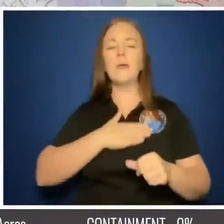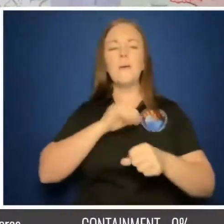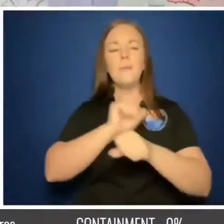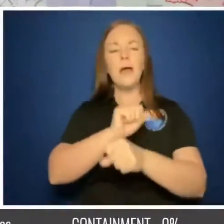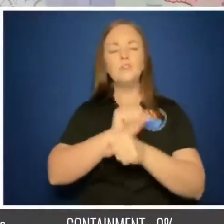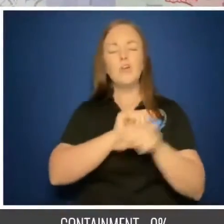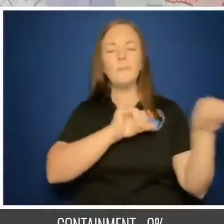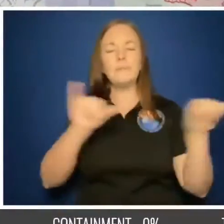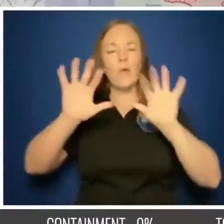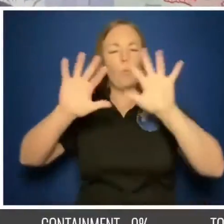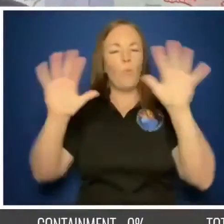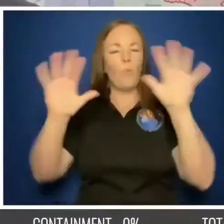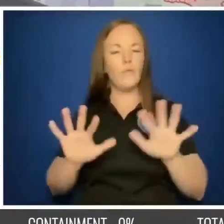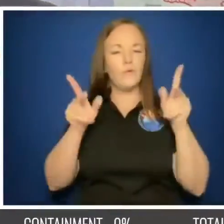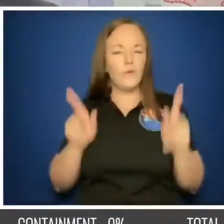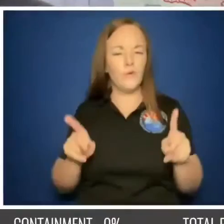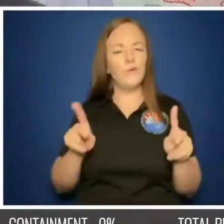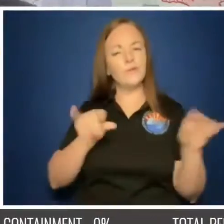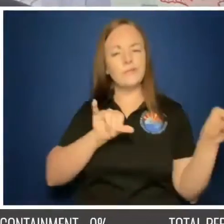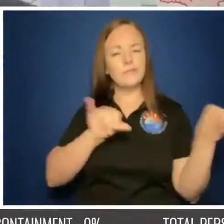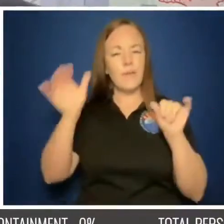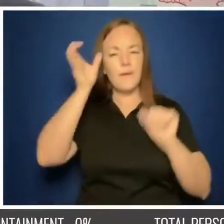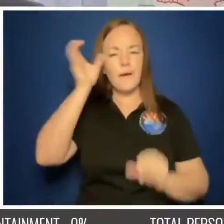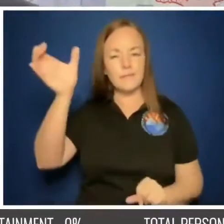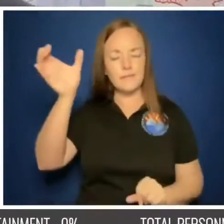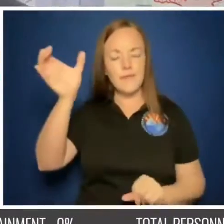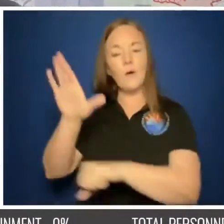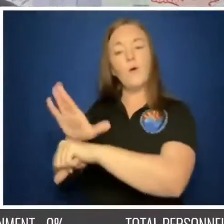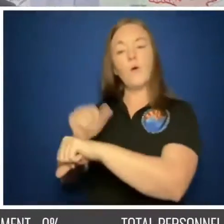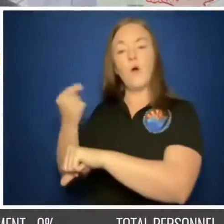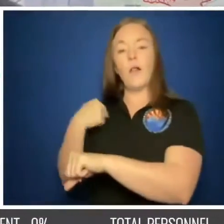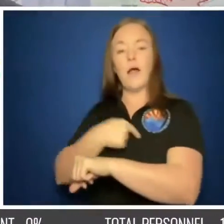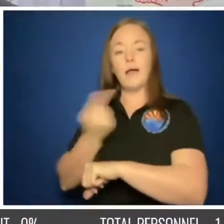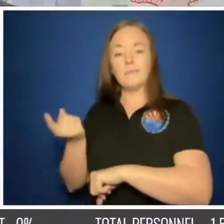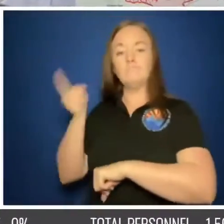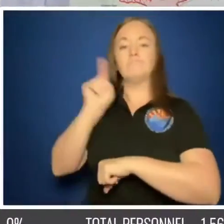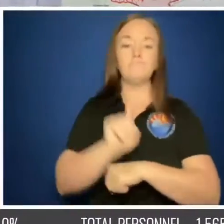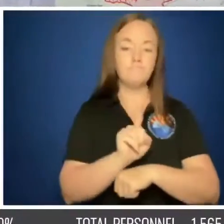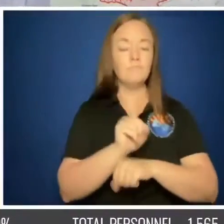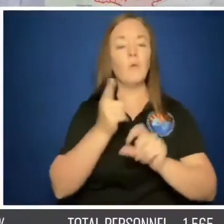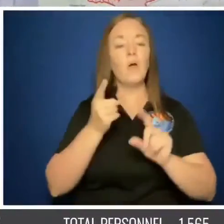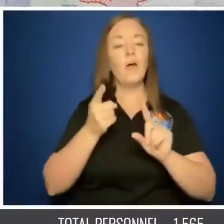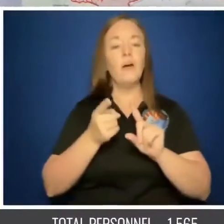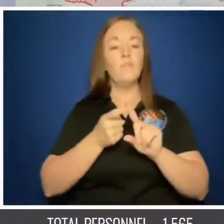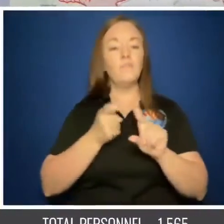We're dispatched to, we come from the Interagency Wildland Fire Air Quality